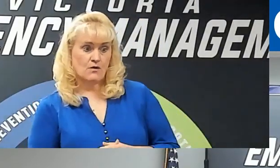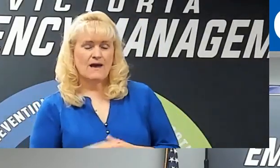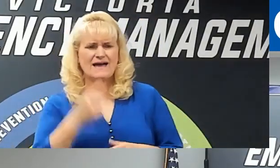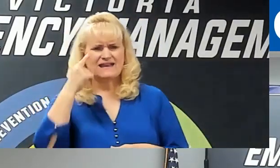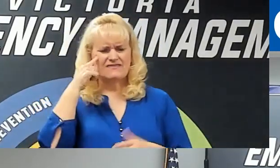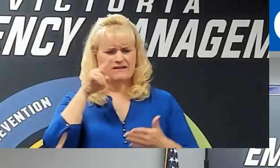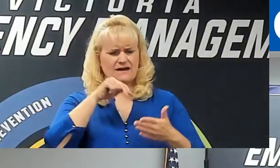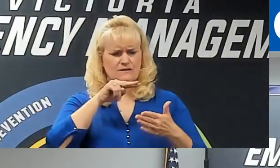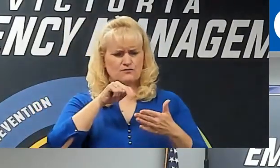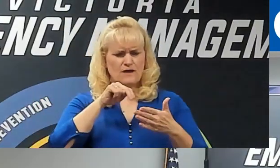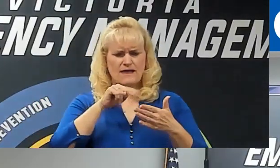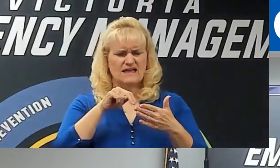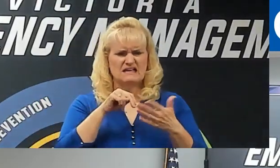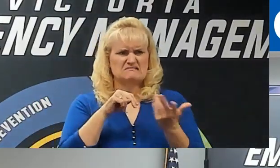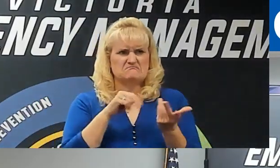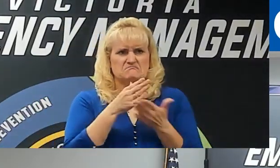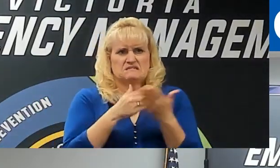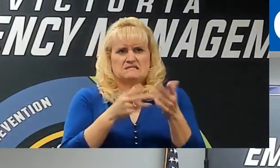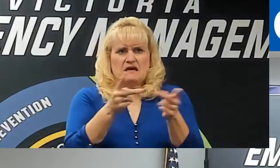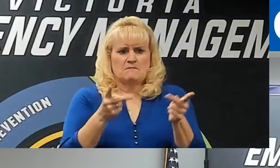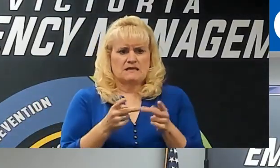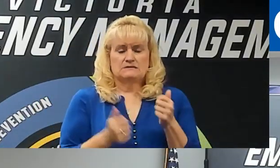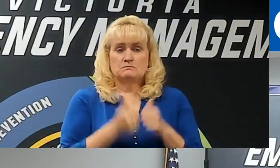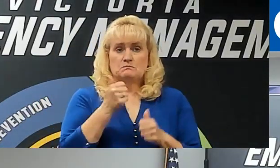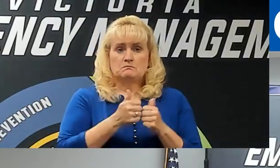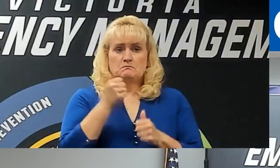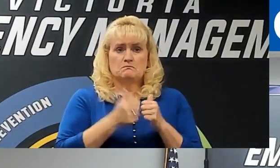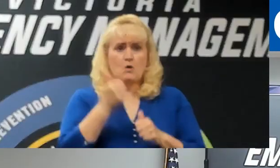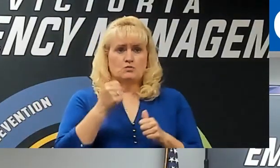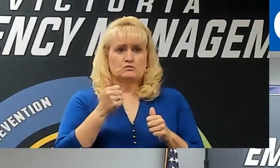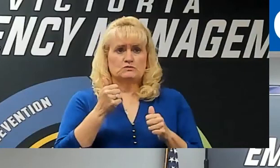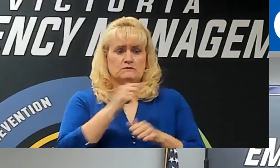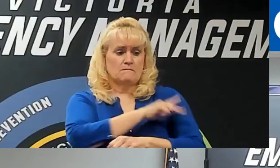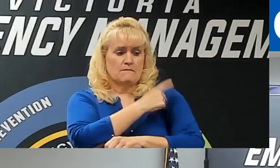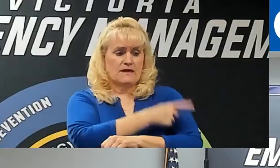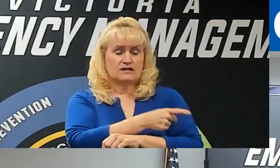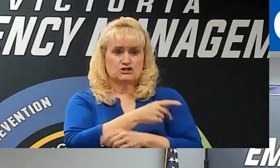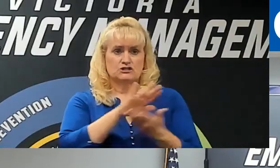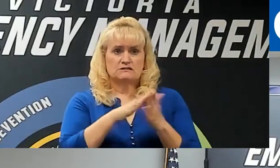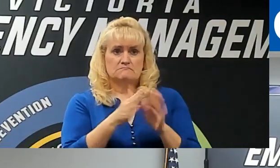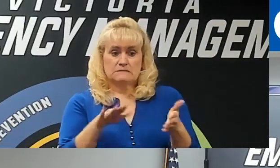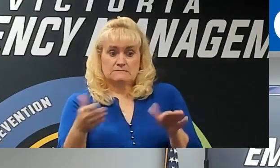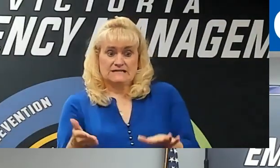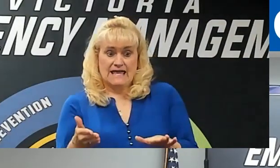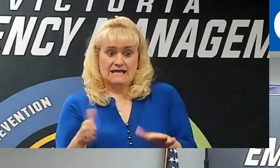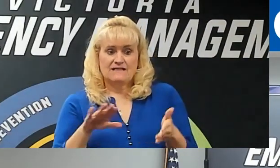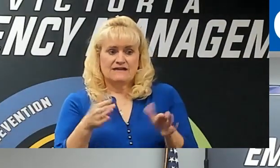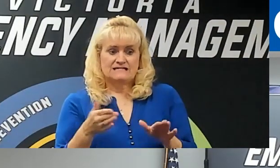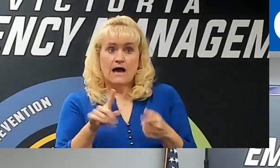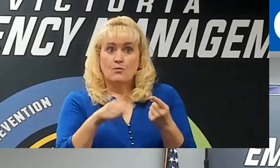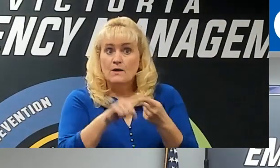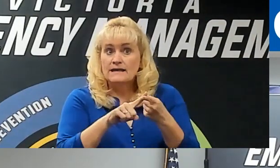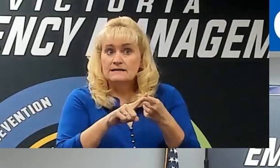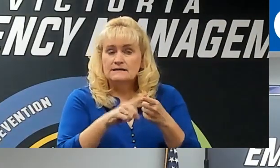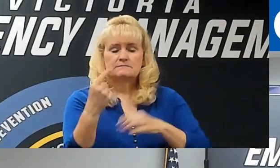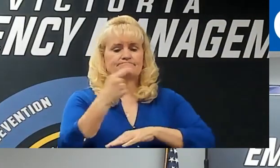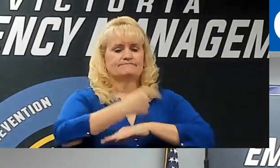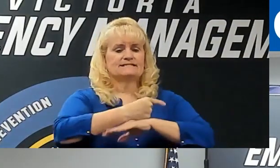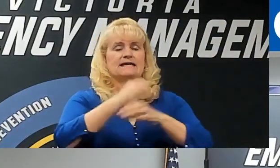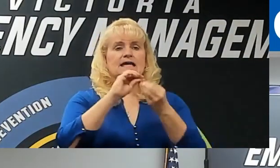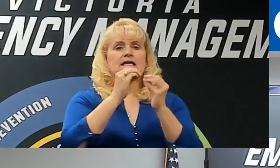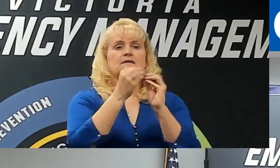that most patients that succumb to the disease or die at like day 28. So to